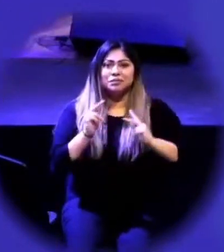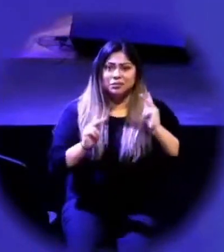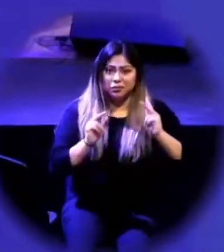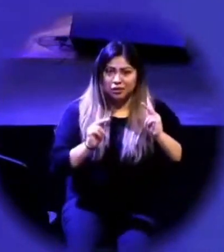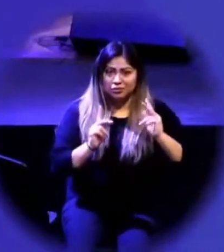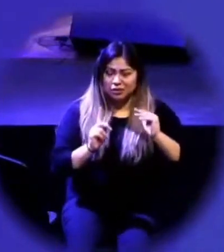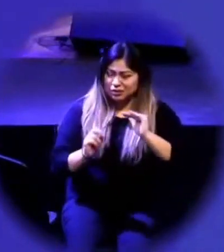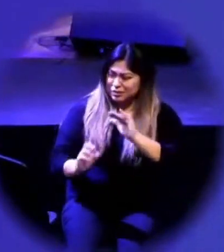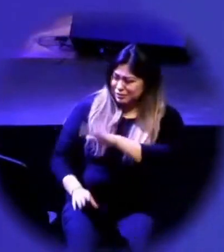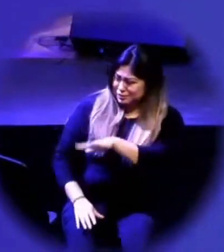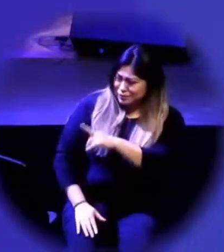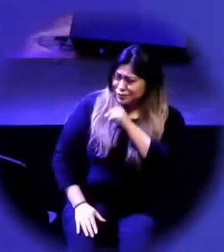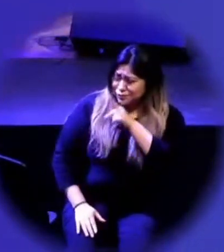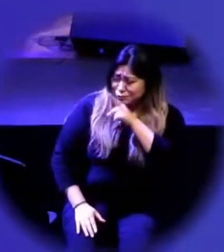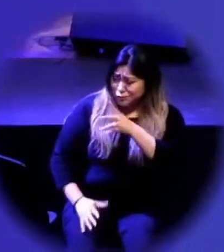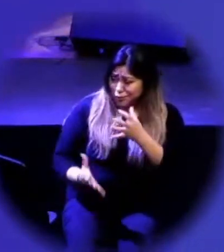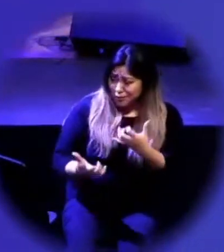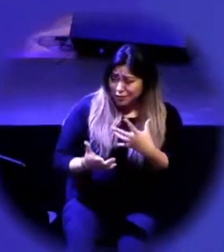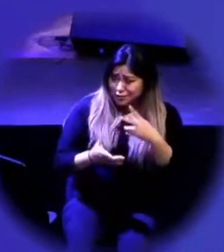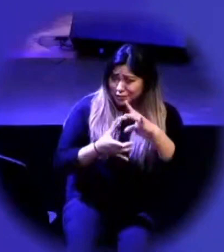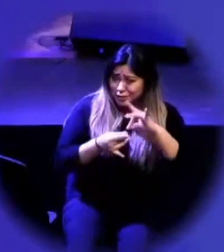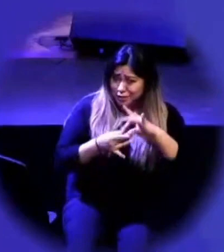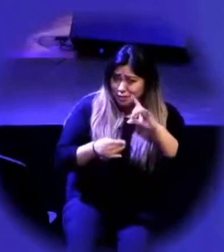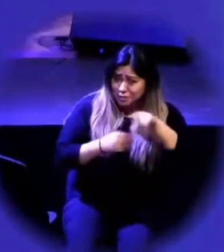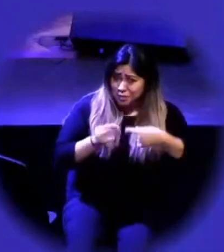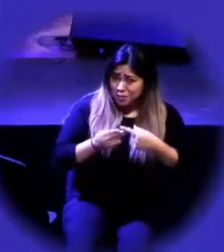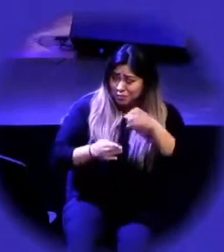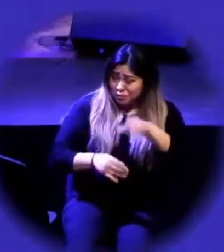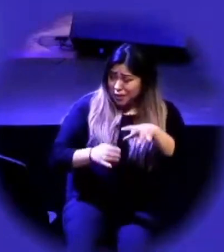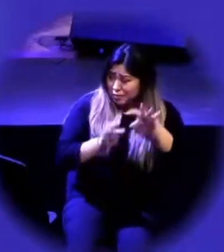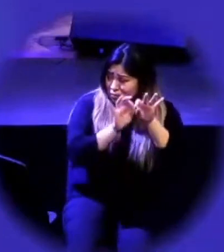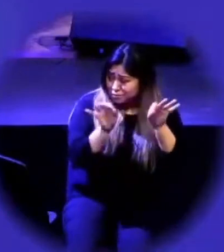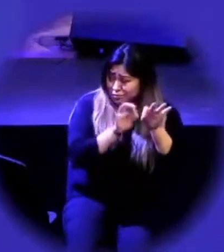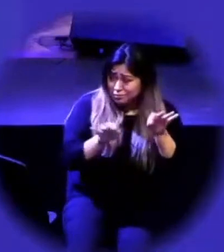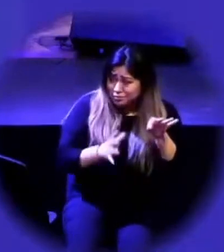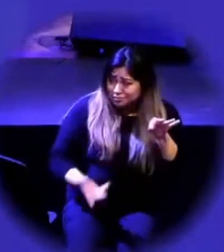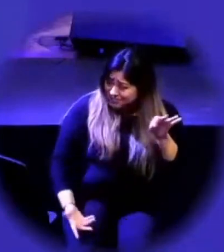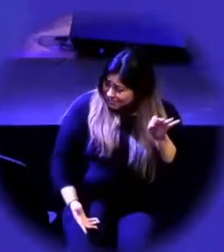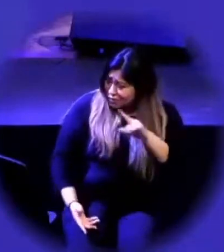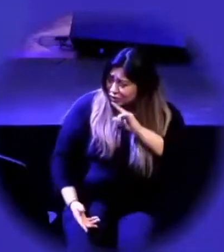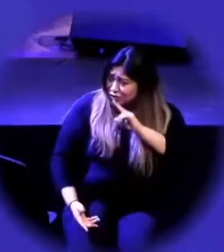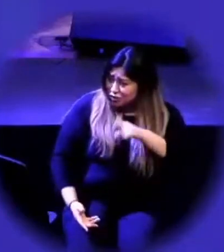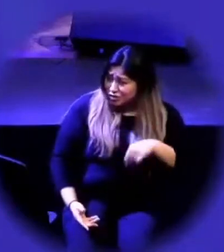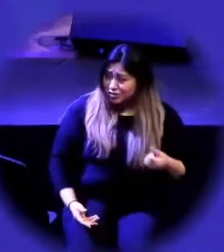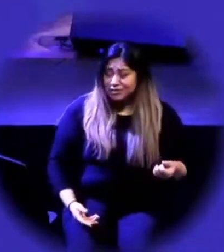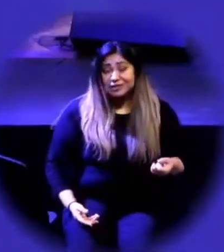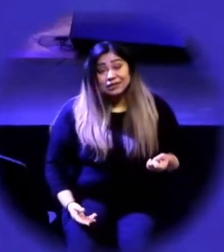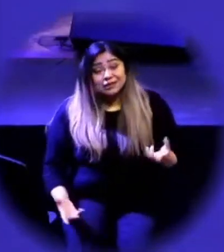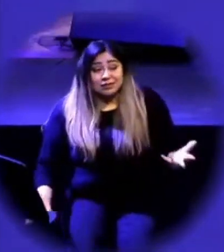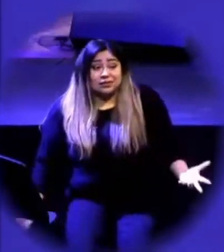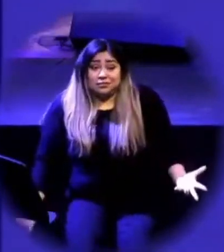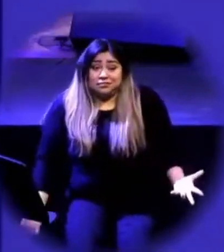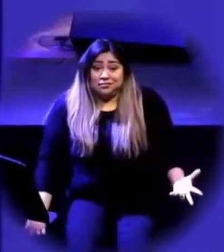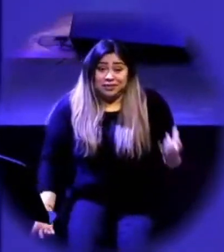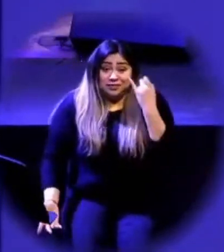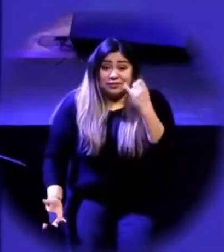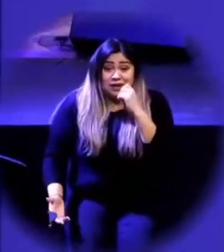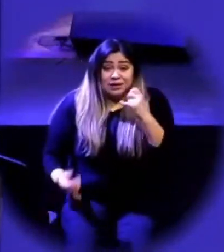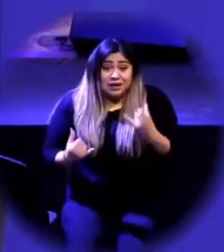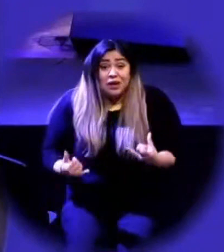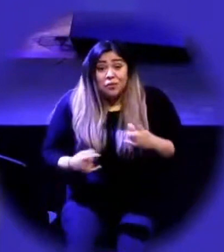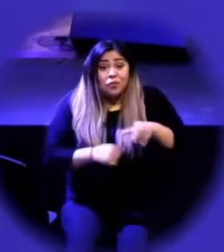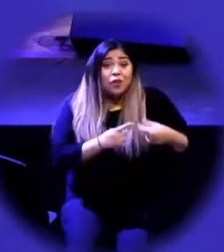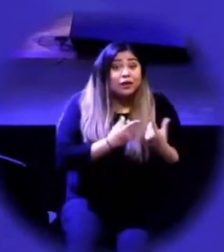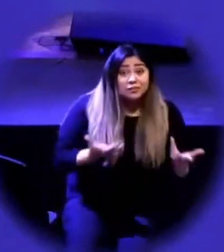this?" And all I can say is, if not now, when? Right? We've been preaching this series on God's grace